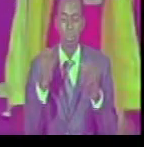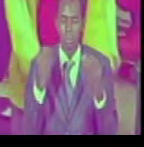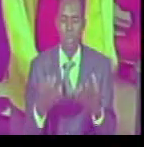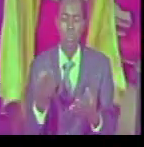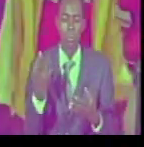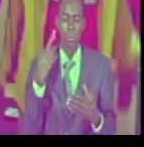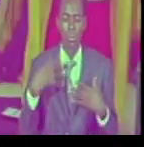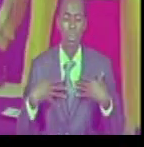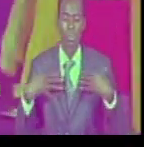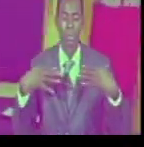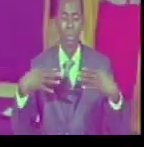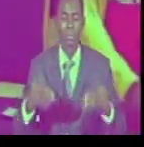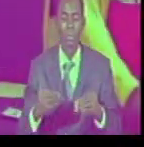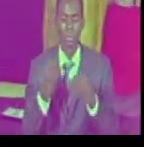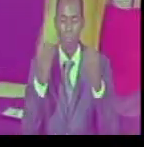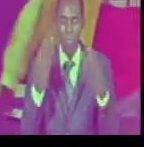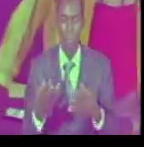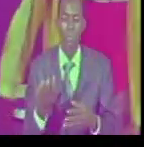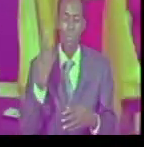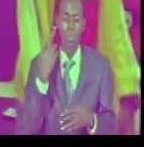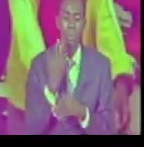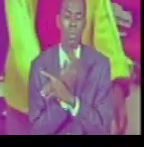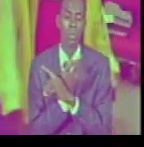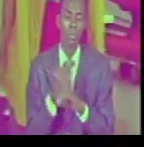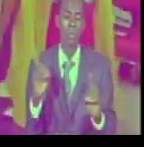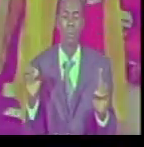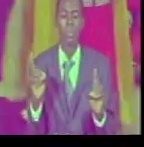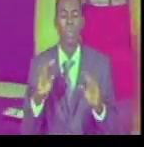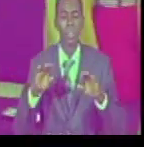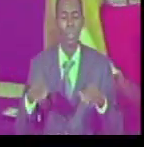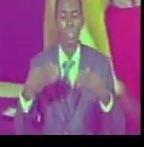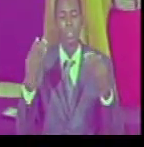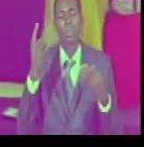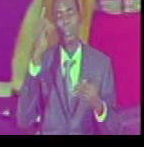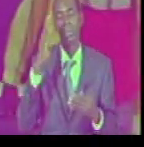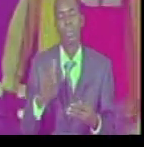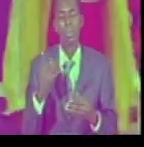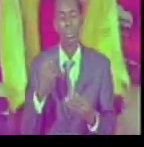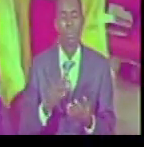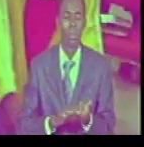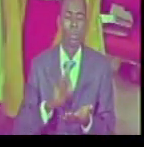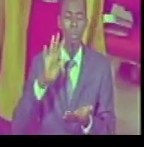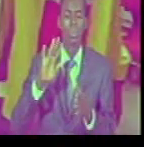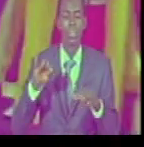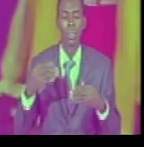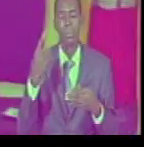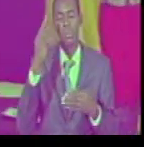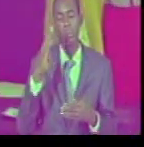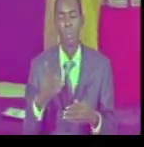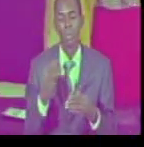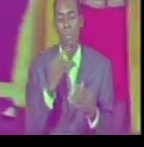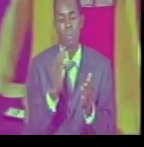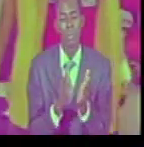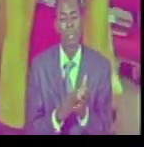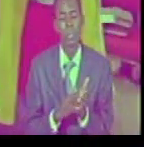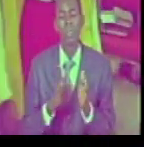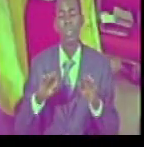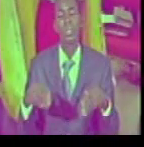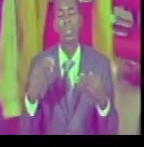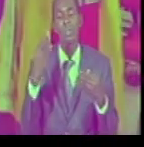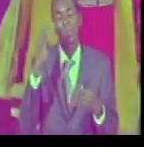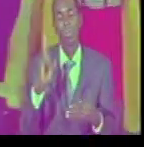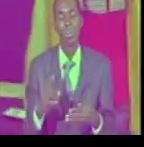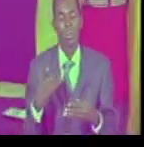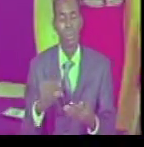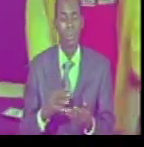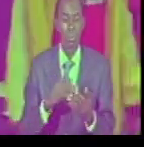healed, many were delivered. Give God the glory. Give God the praise. Give God the glory. Give